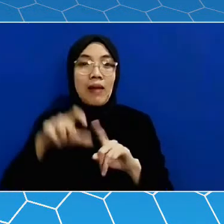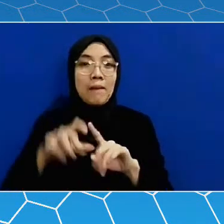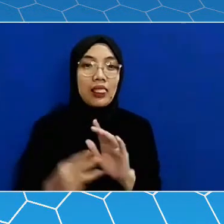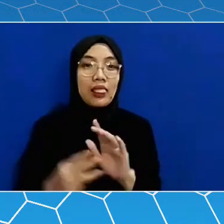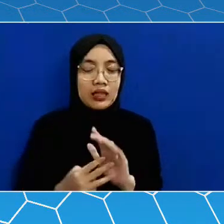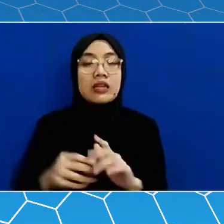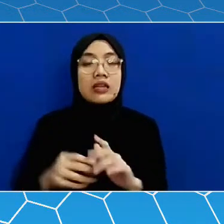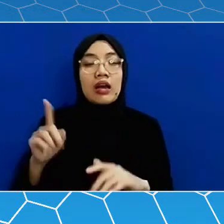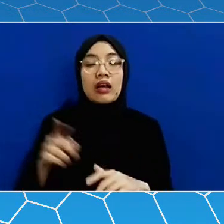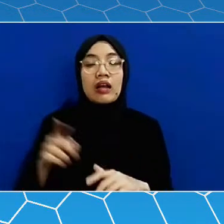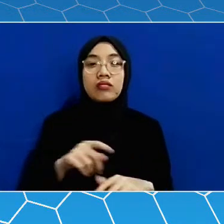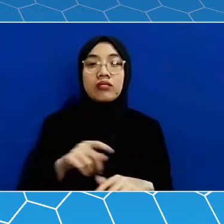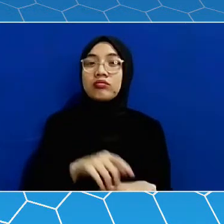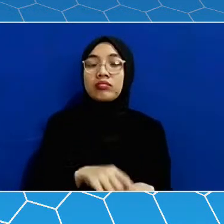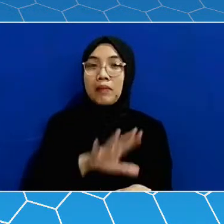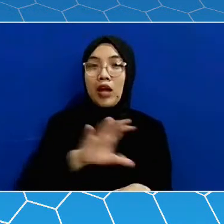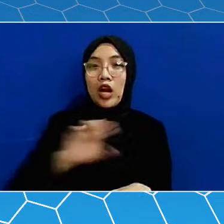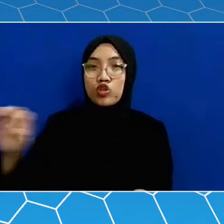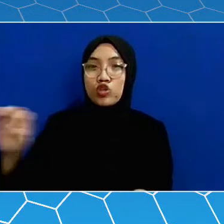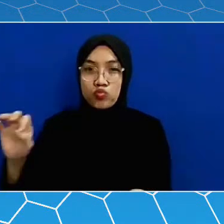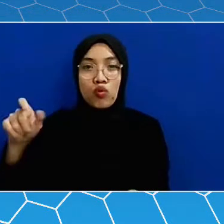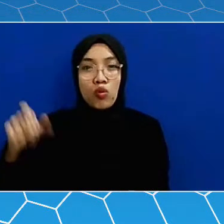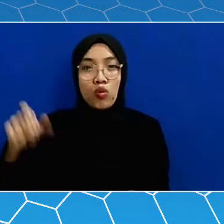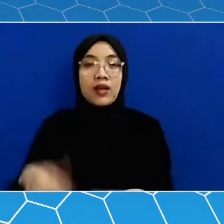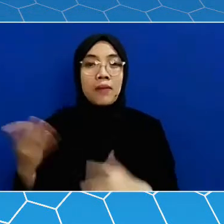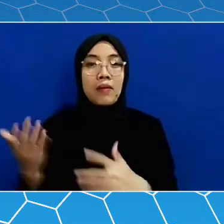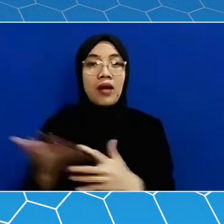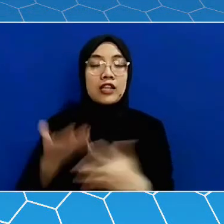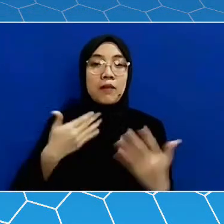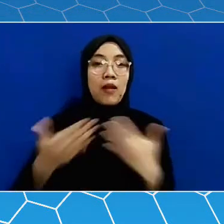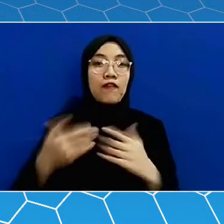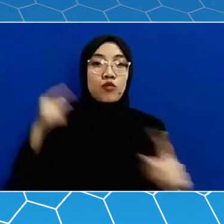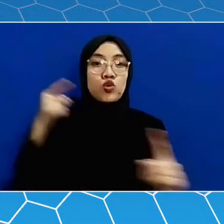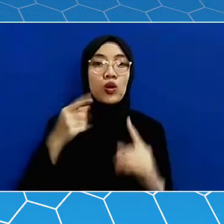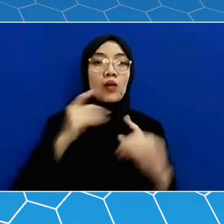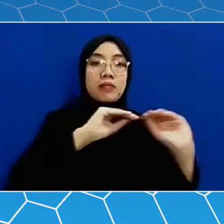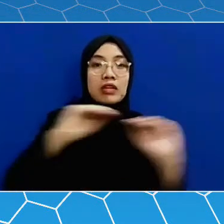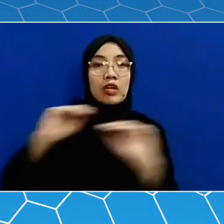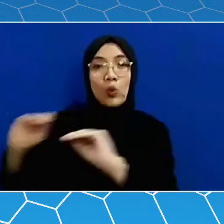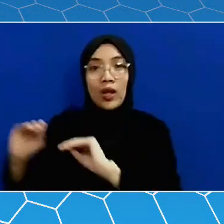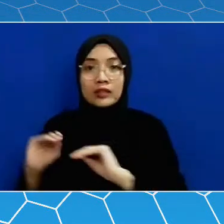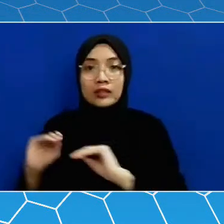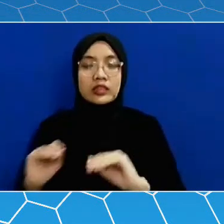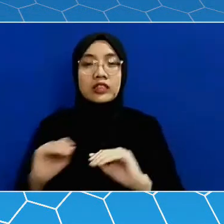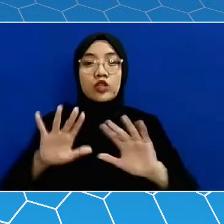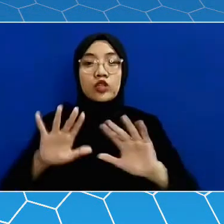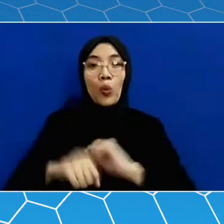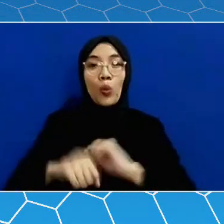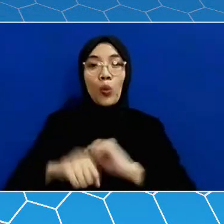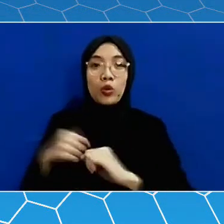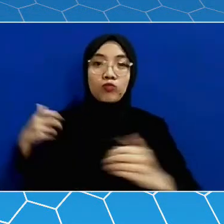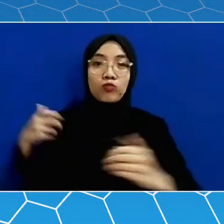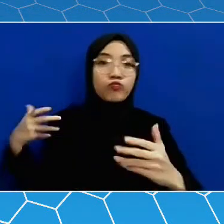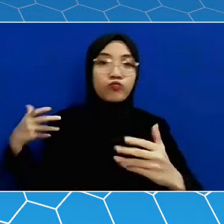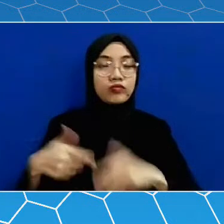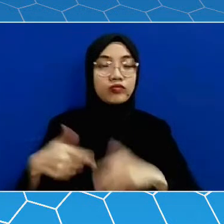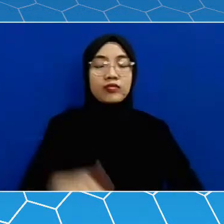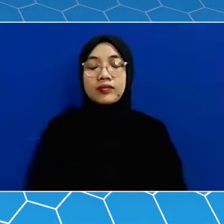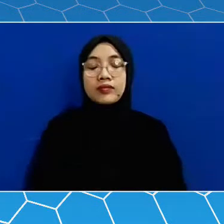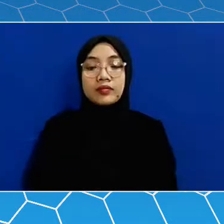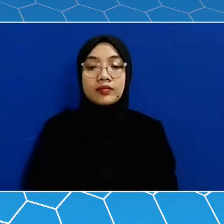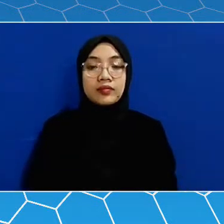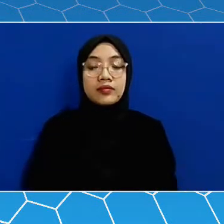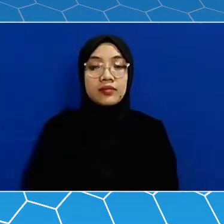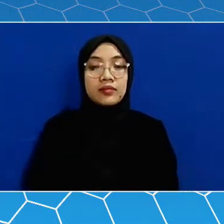access the platform for educational purposes over the last 10 years. People with diabetes have been